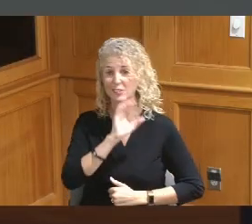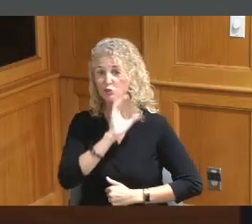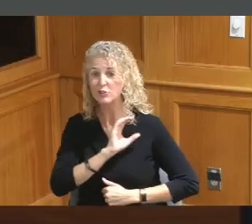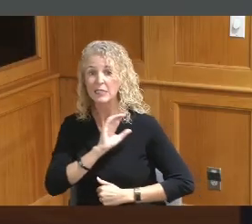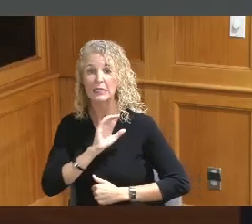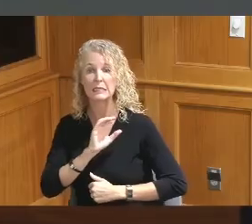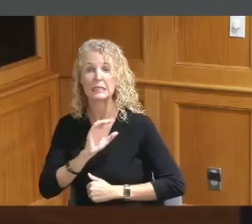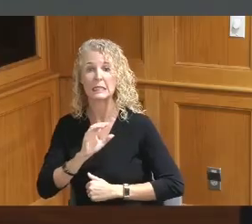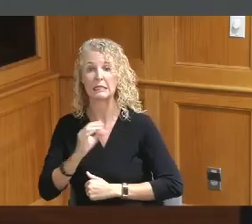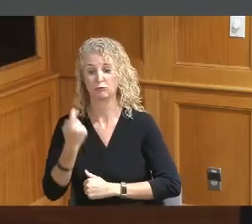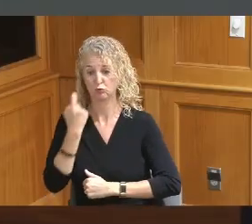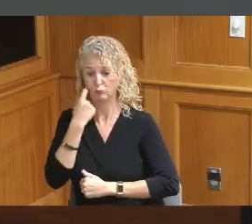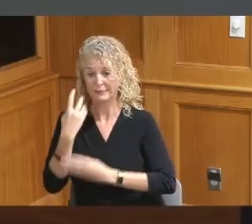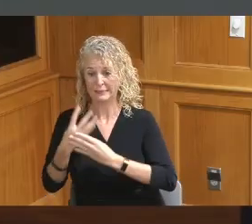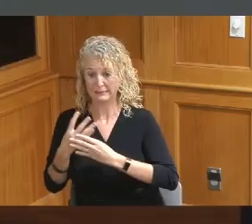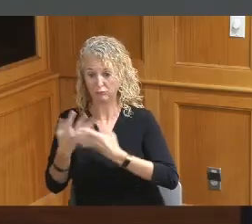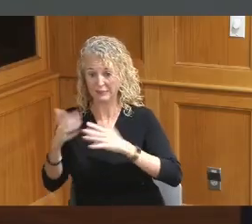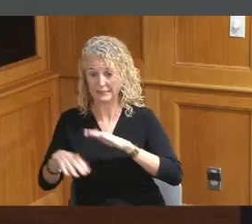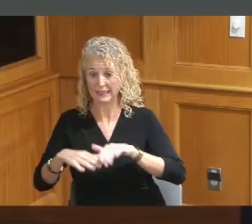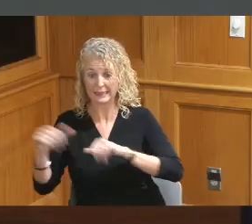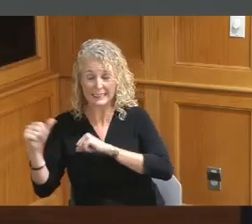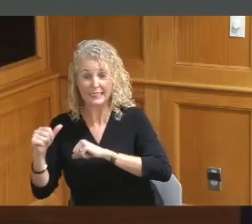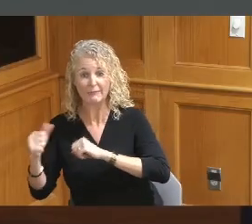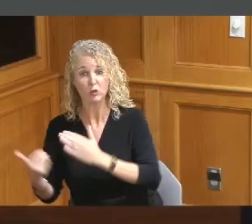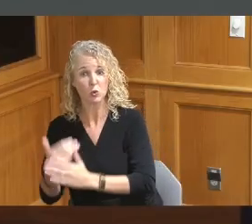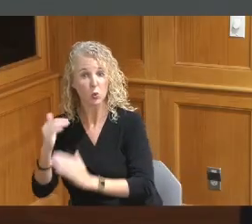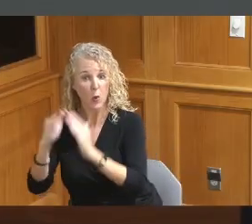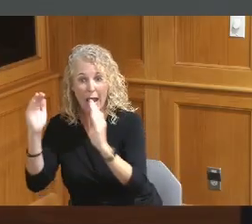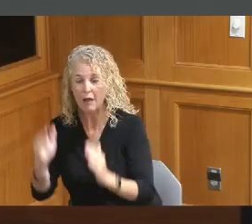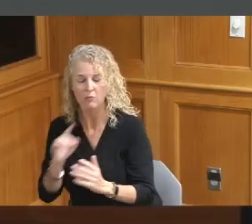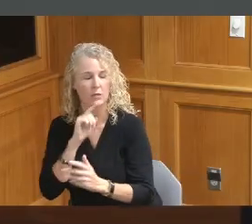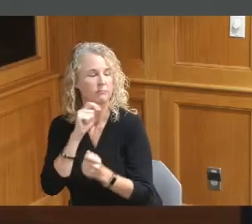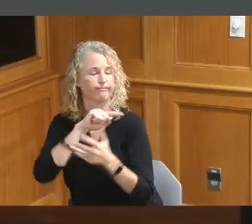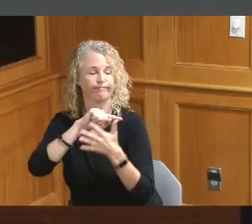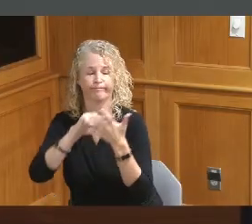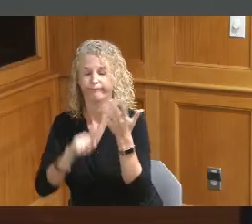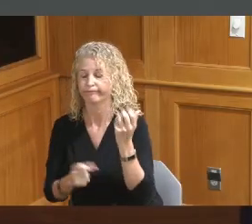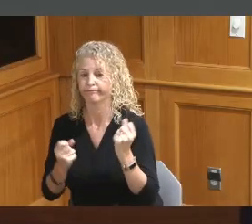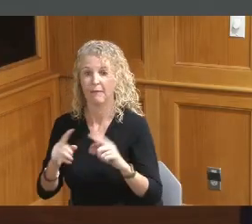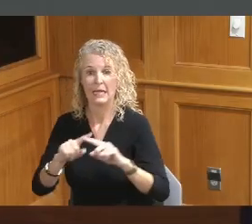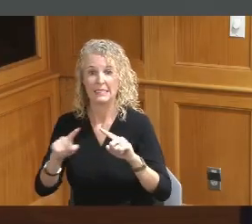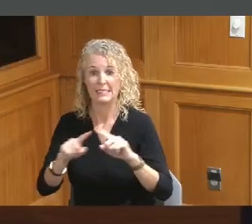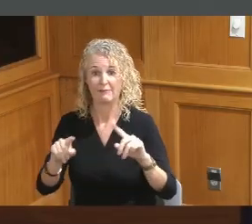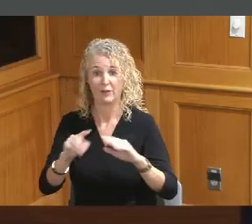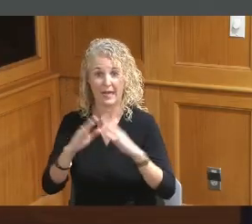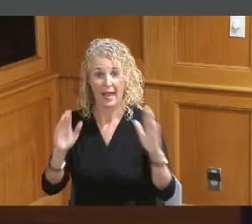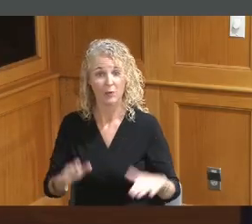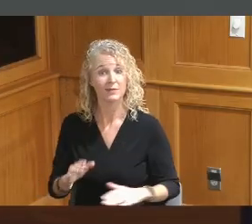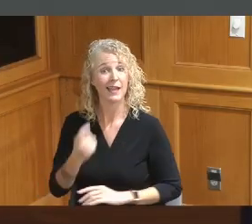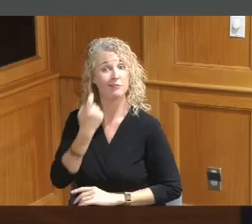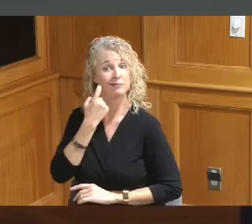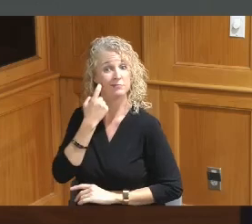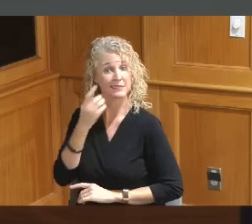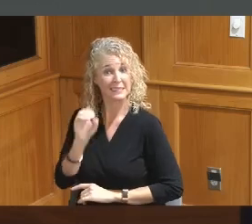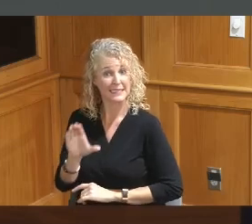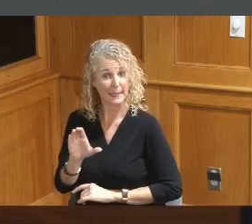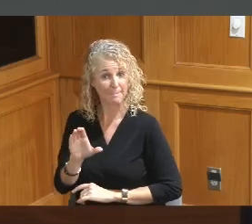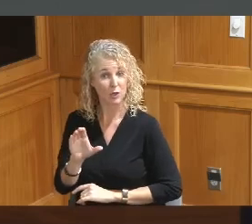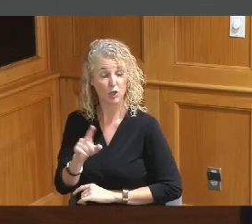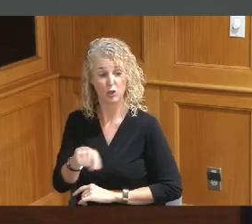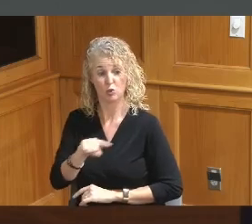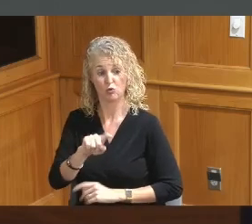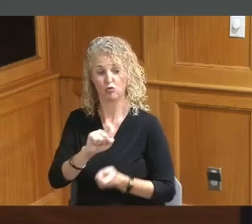reentry housing, developmental disability housing, all throughout the county. And then this past December, the board amended